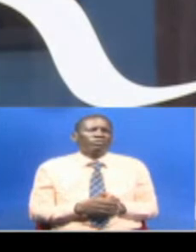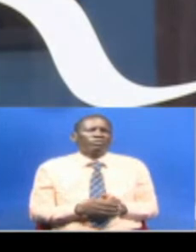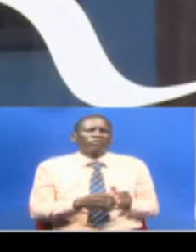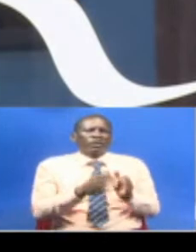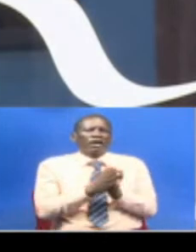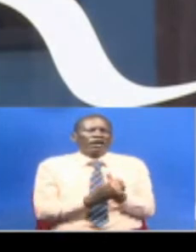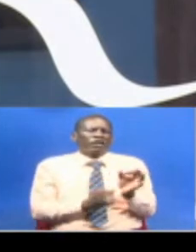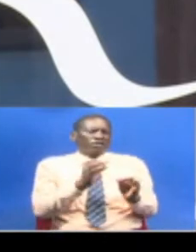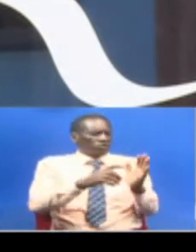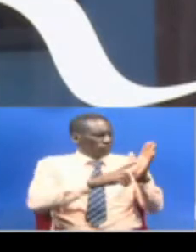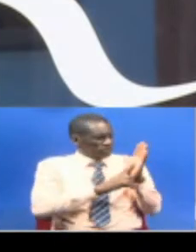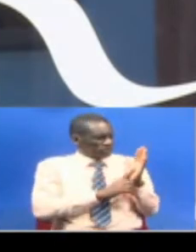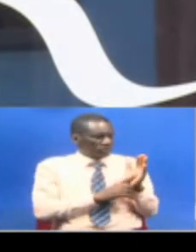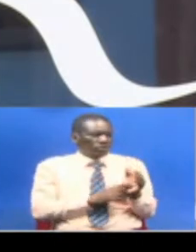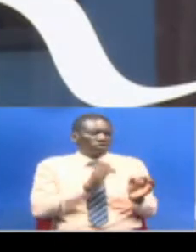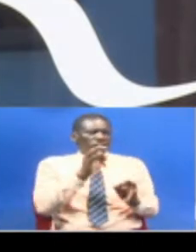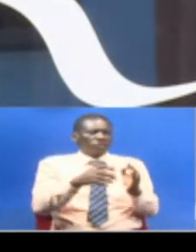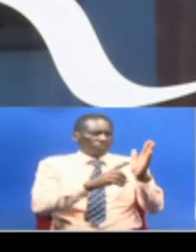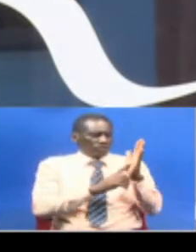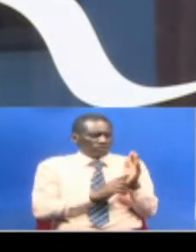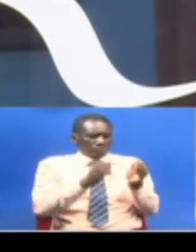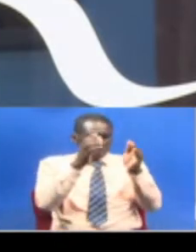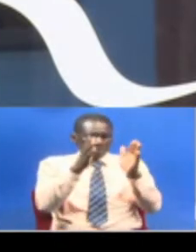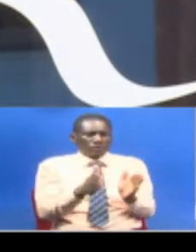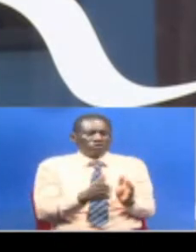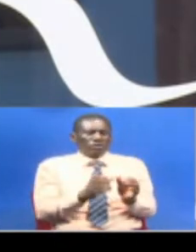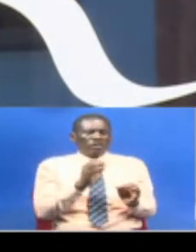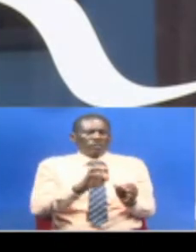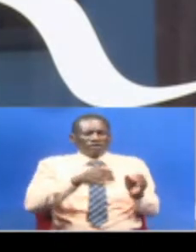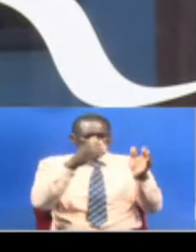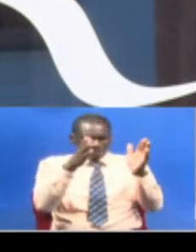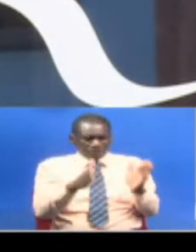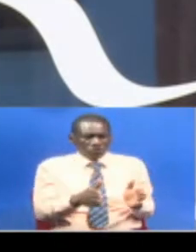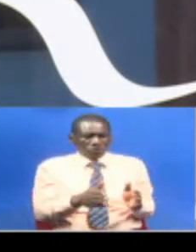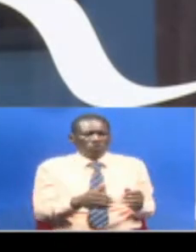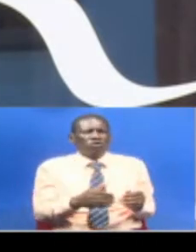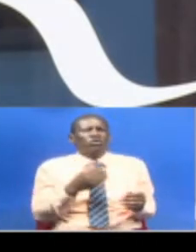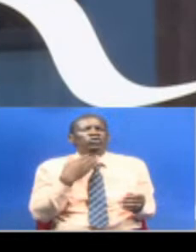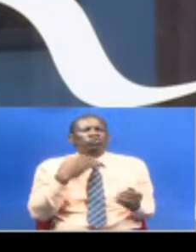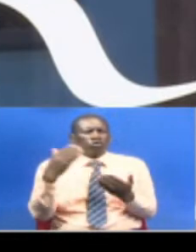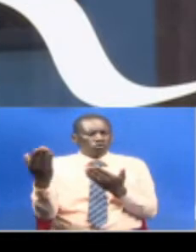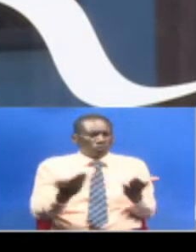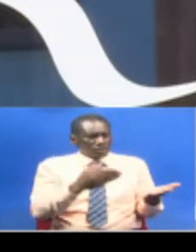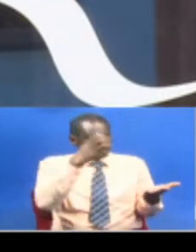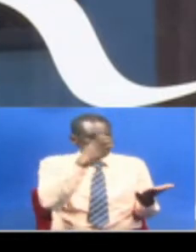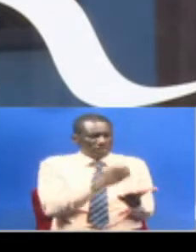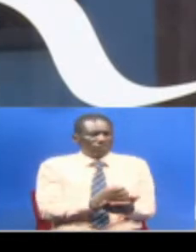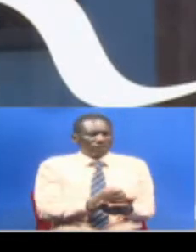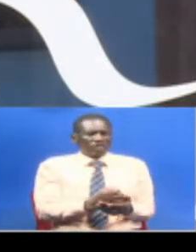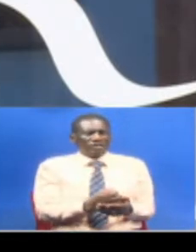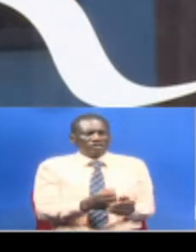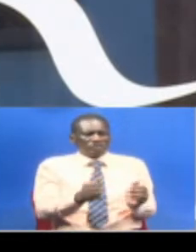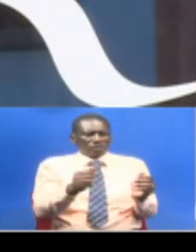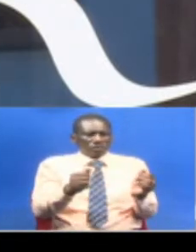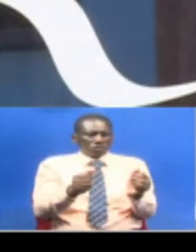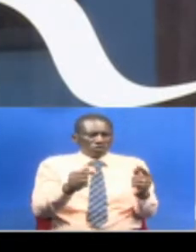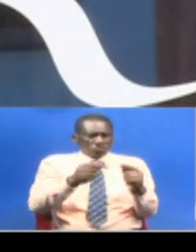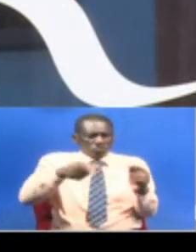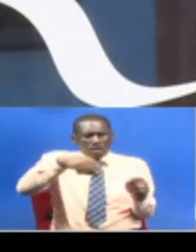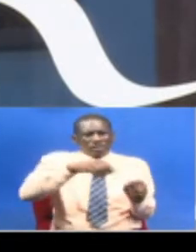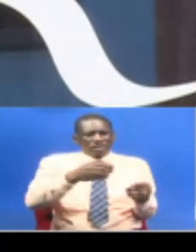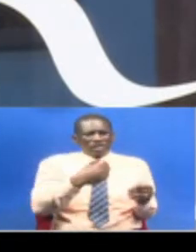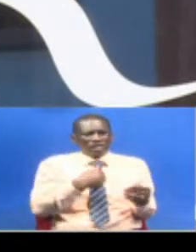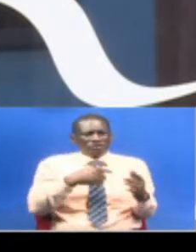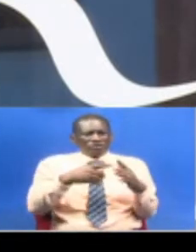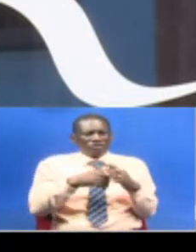if, for instance, someone was to want to bring that kind of evidence forward, I think they'll have to begin